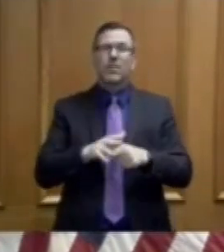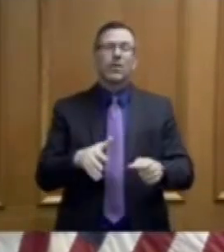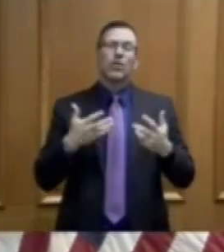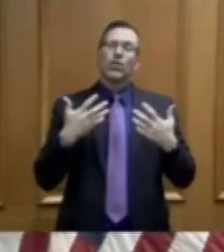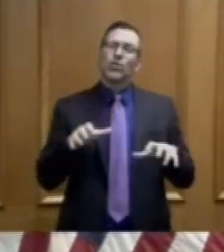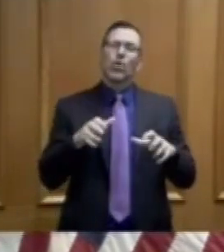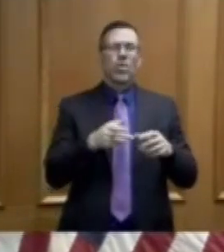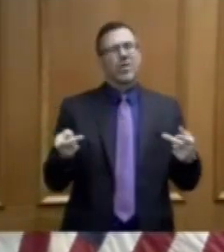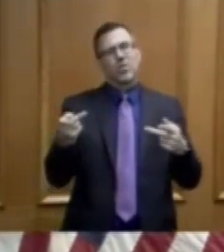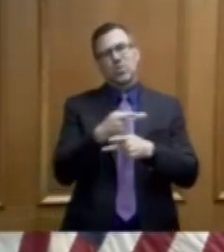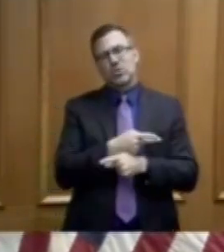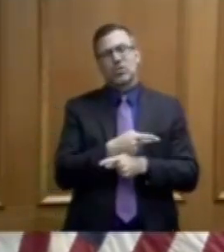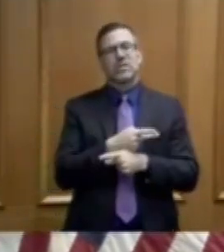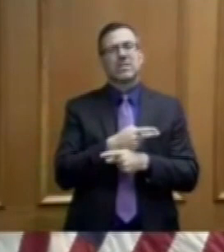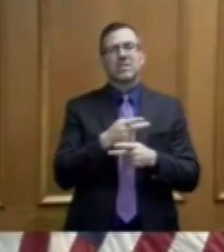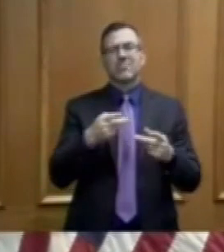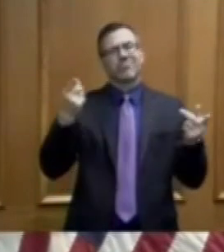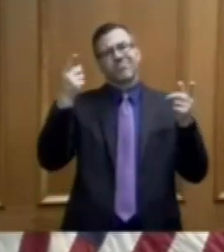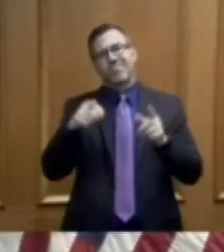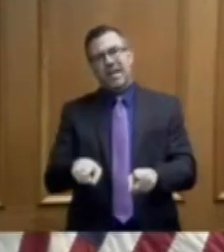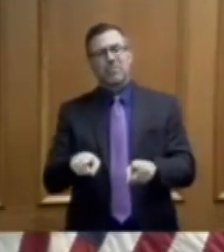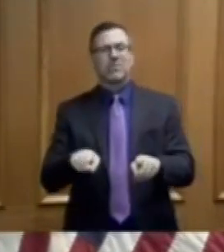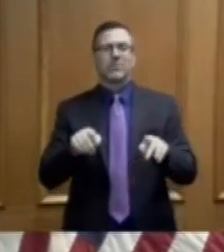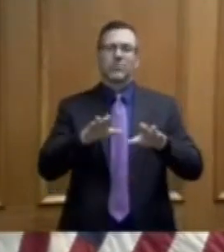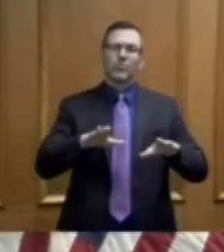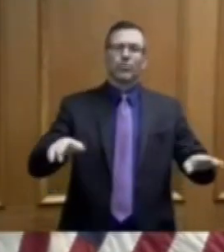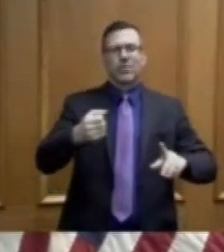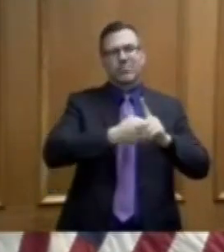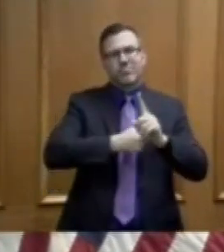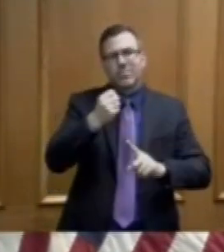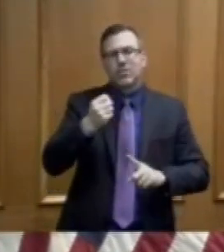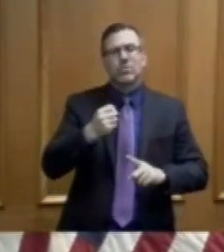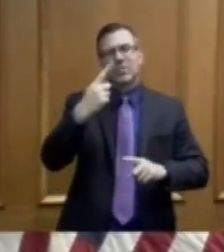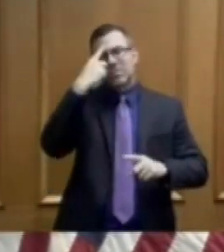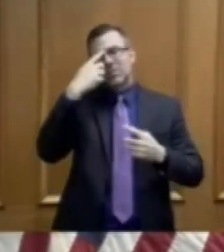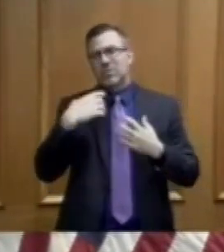crisis, that we don't have additional damage,